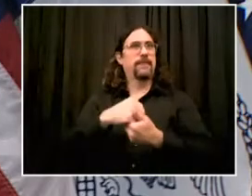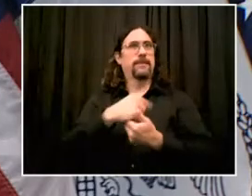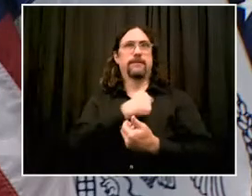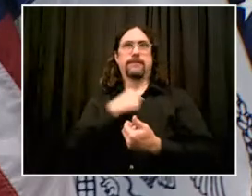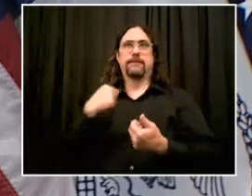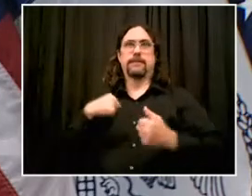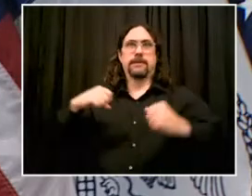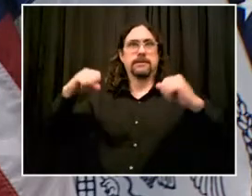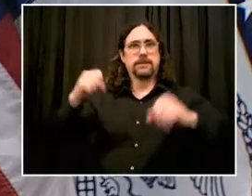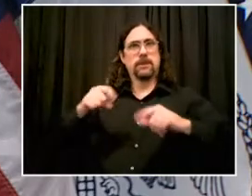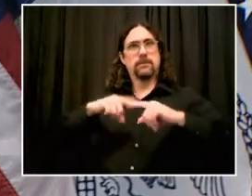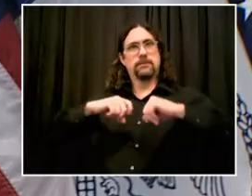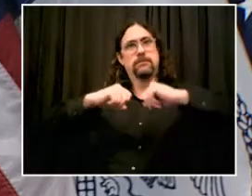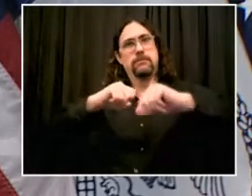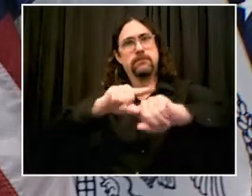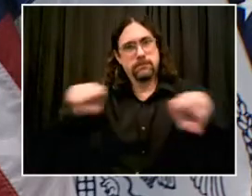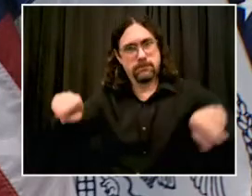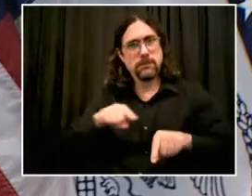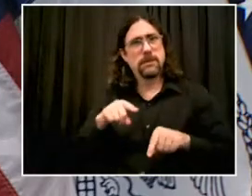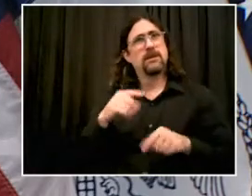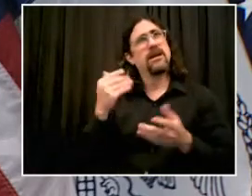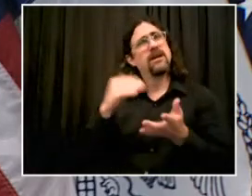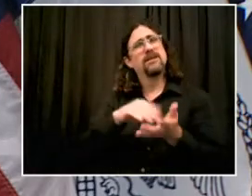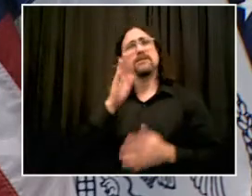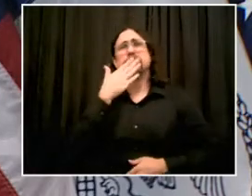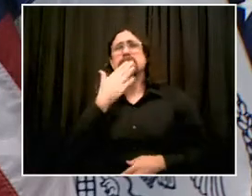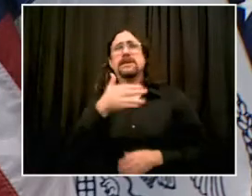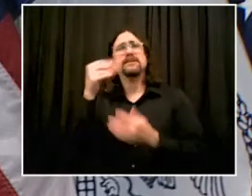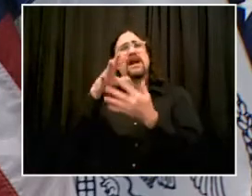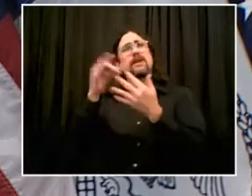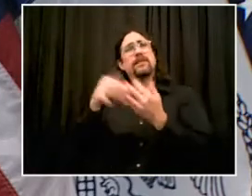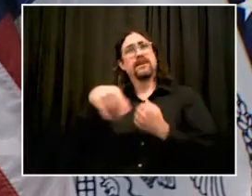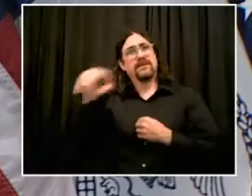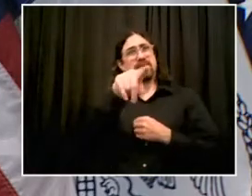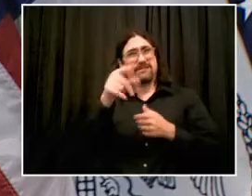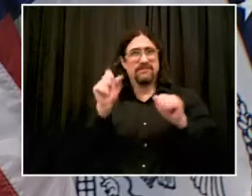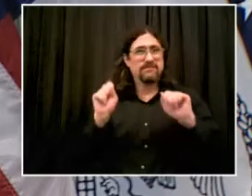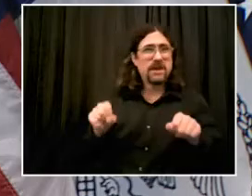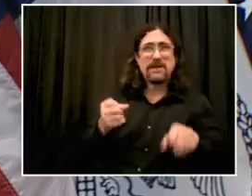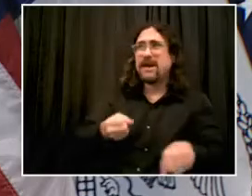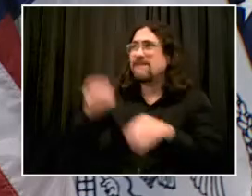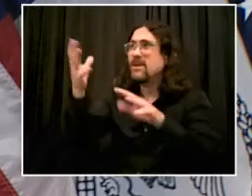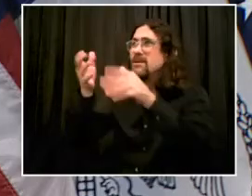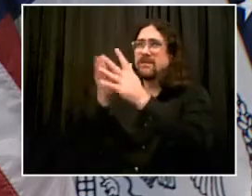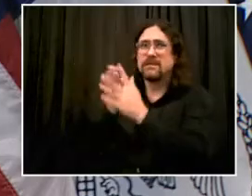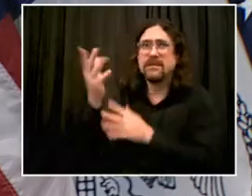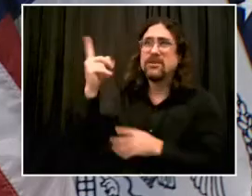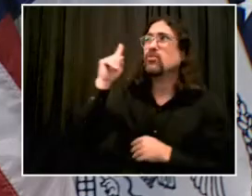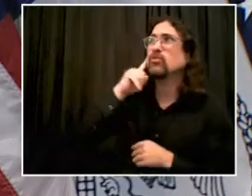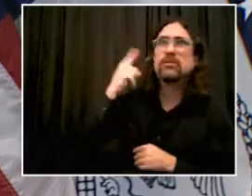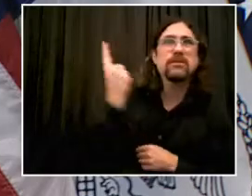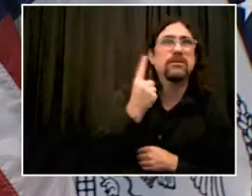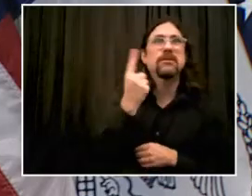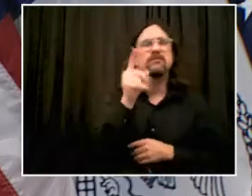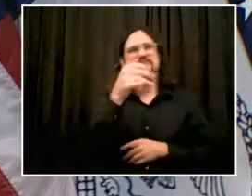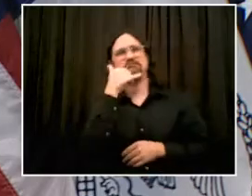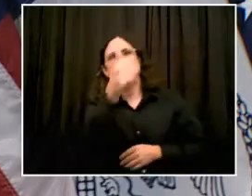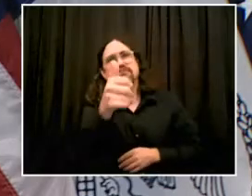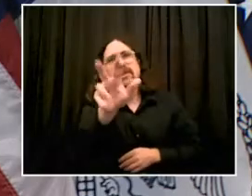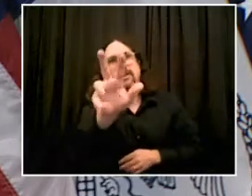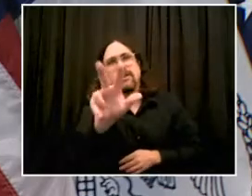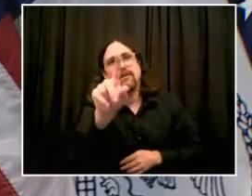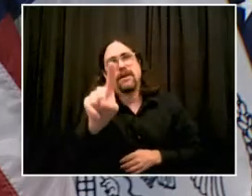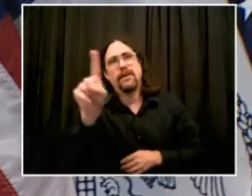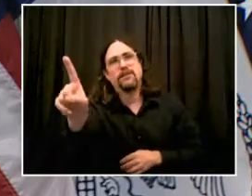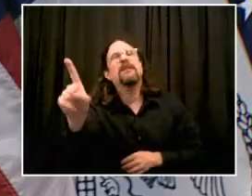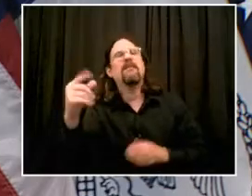Go ahead, Ayana. Thank you, Mayor. Thank you. Okay, thanks so much. Well, everybody, look, going